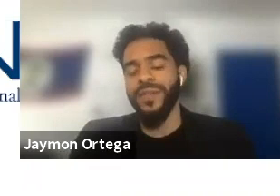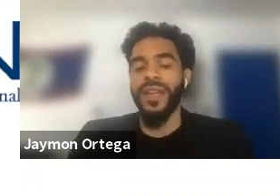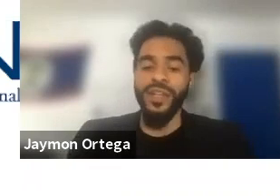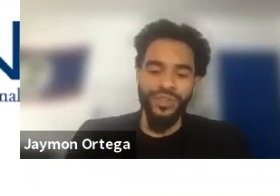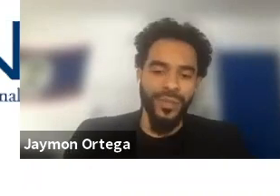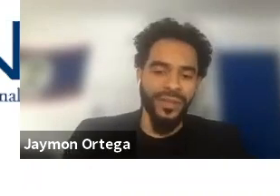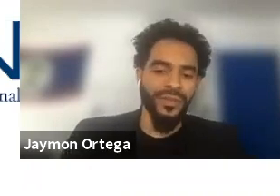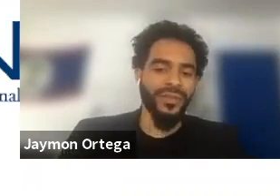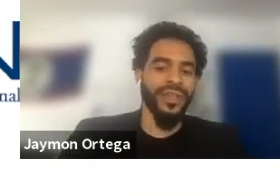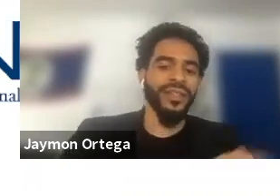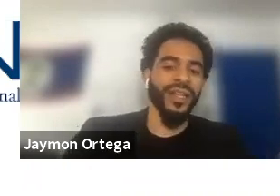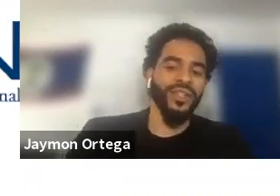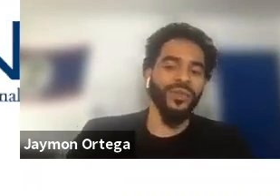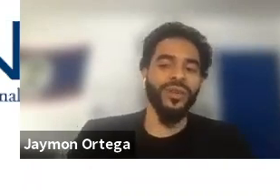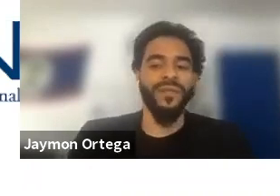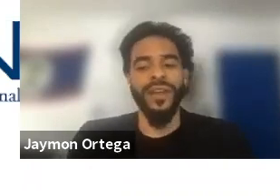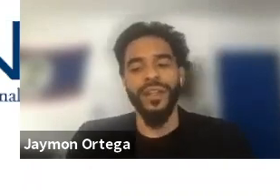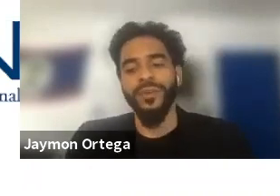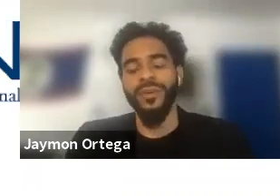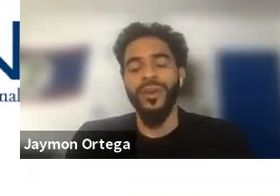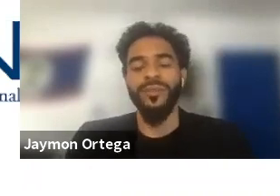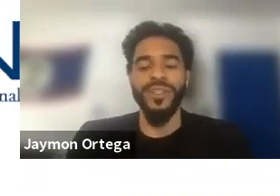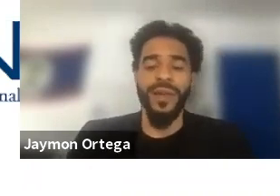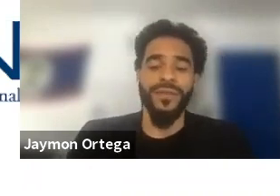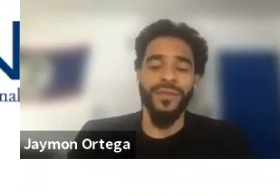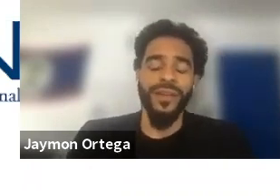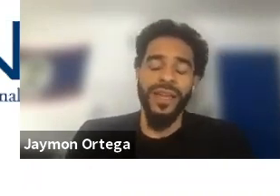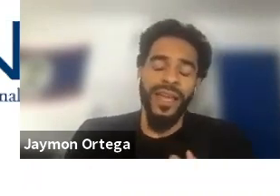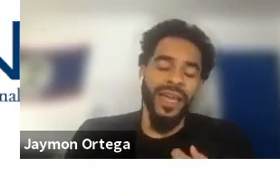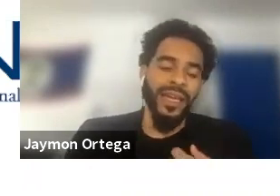affective, instrumental, intellectual, available,